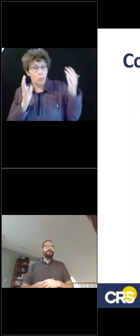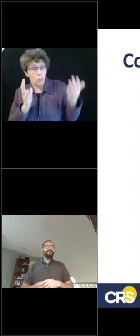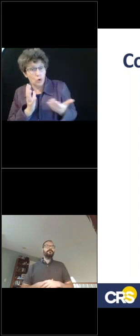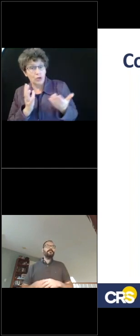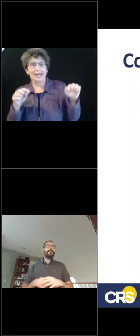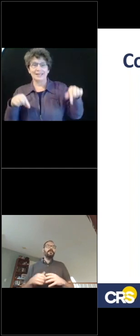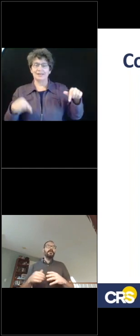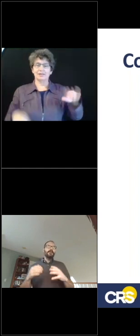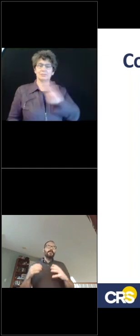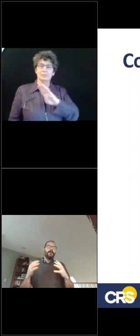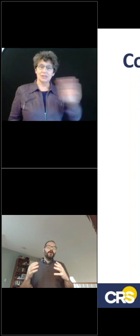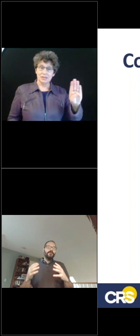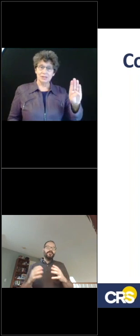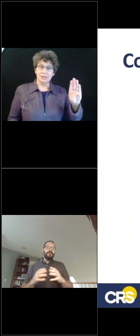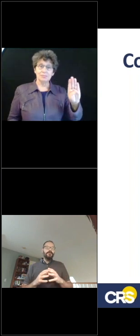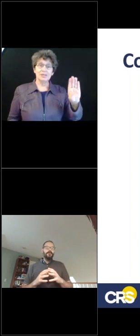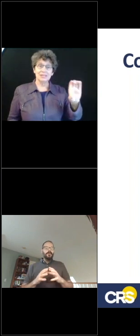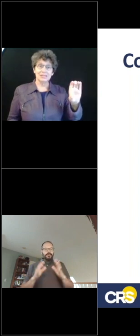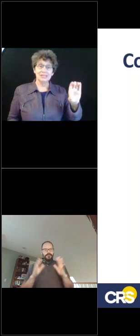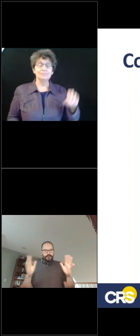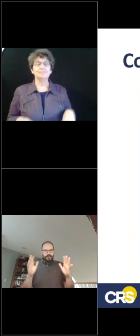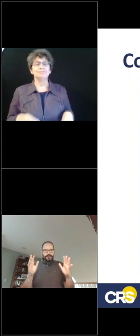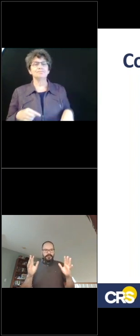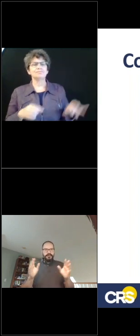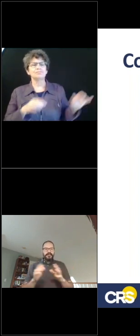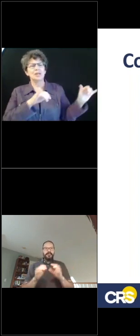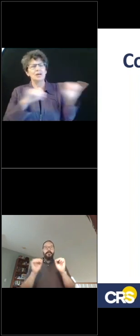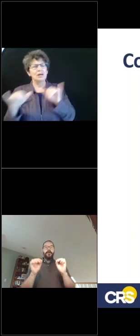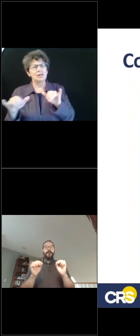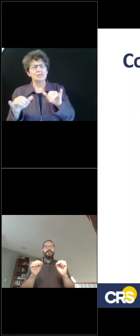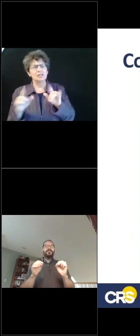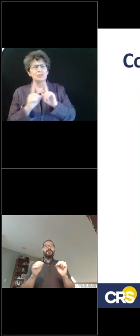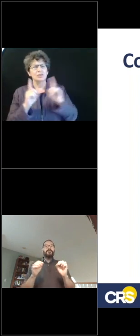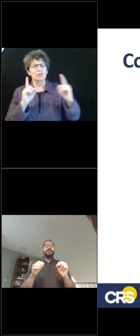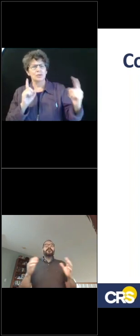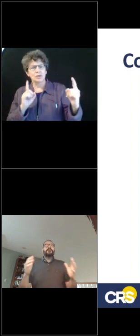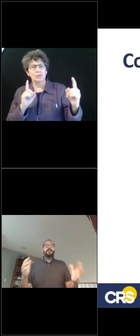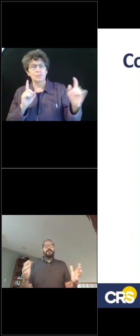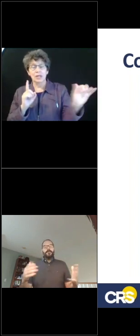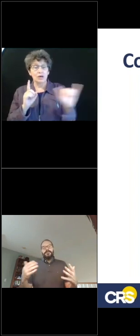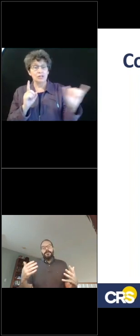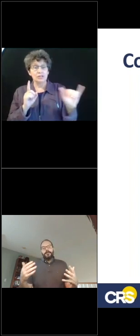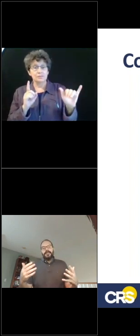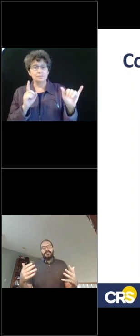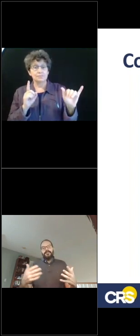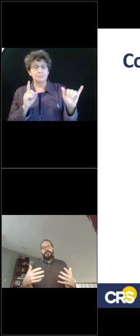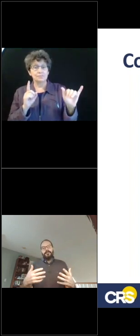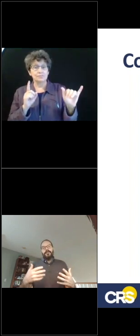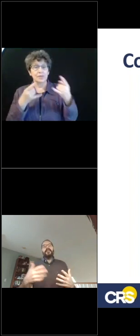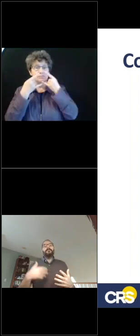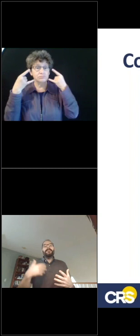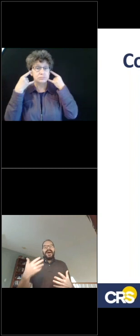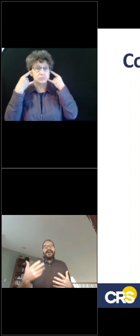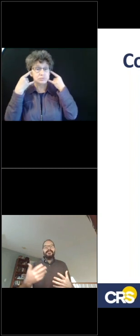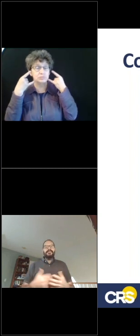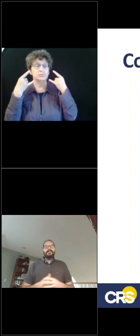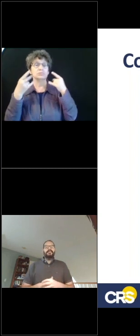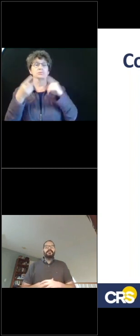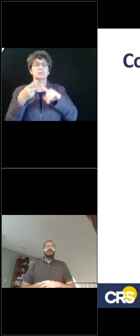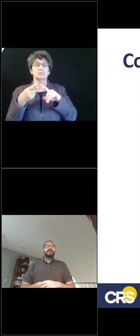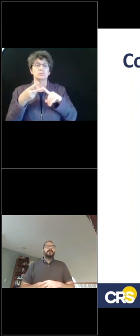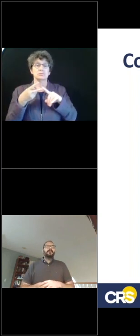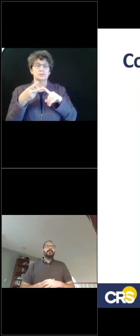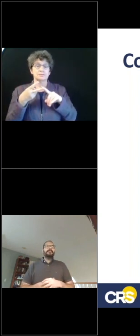BC. But also social distancing, but also personal protective equipment. Think